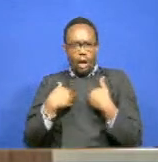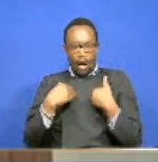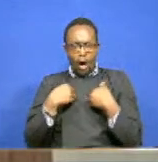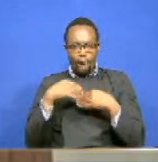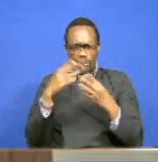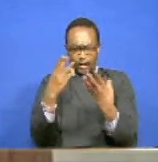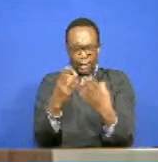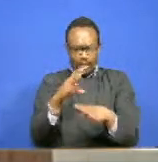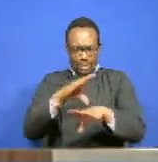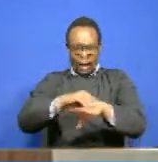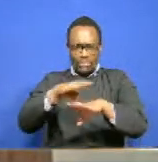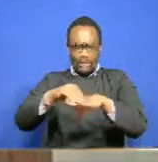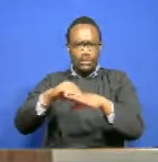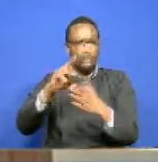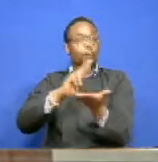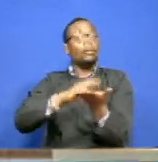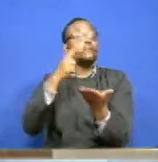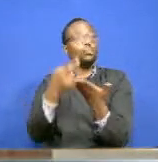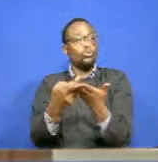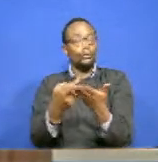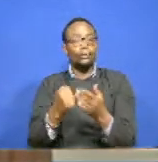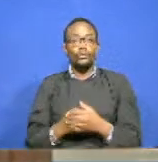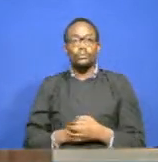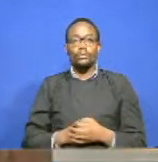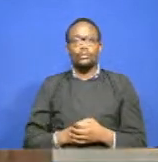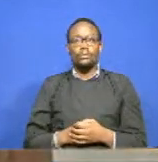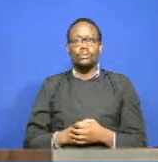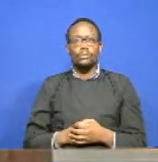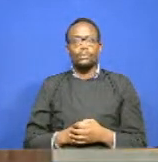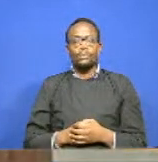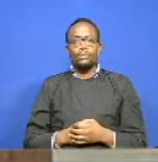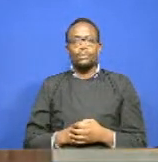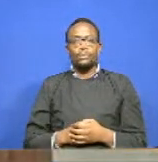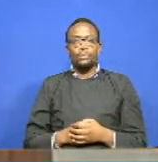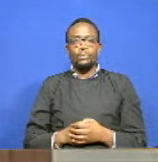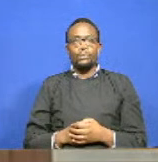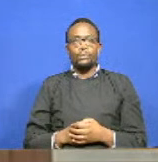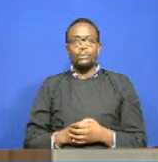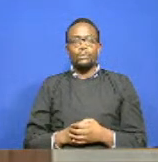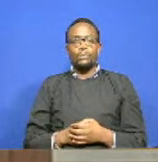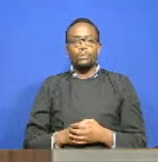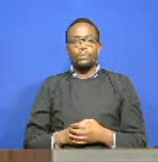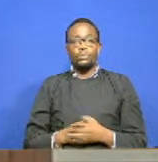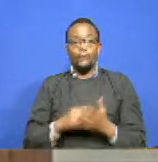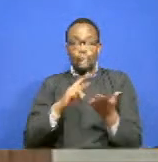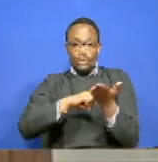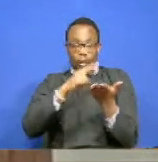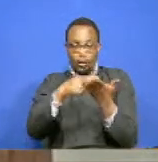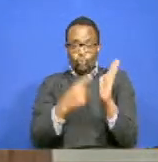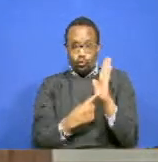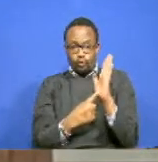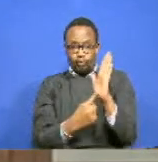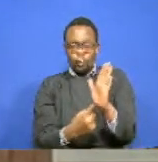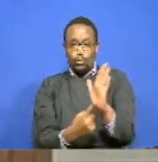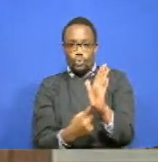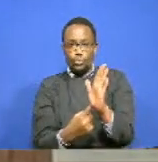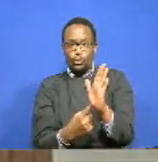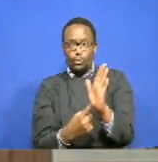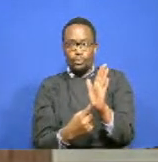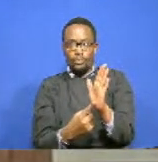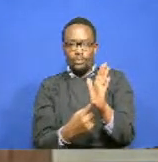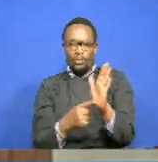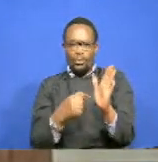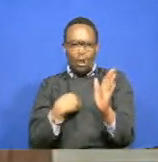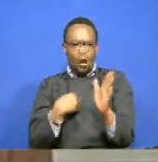tangible resources. In this case, the resources displayed here are more